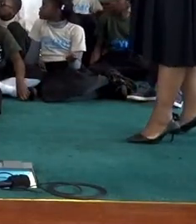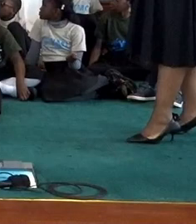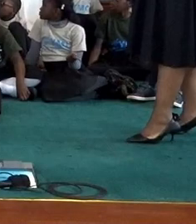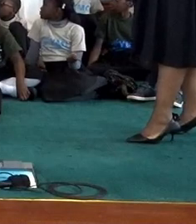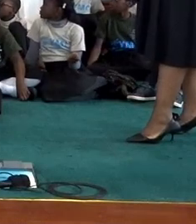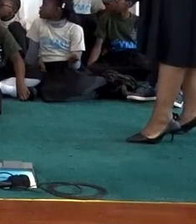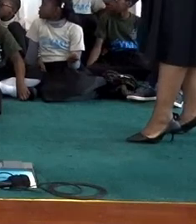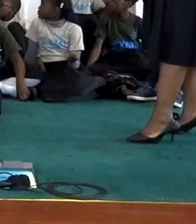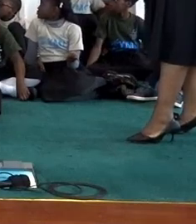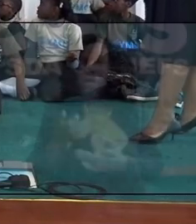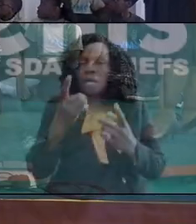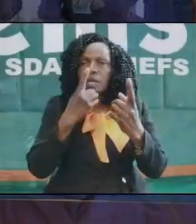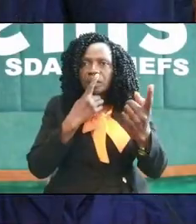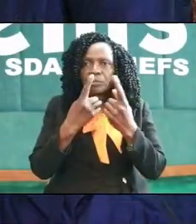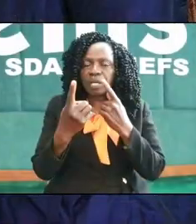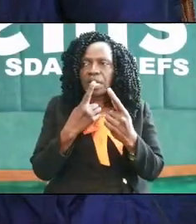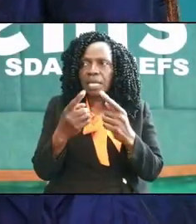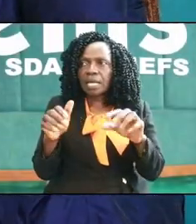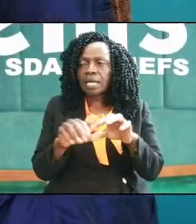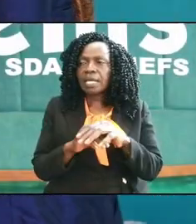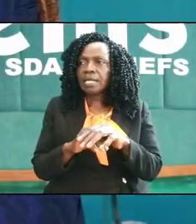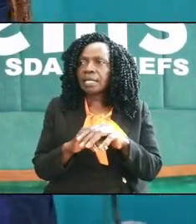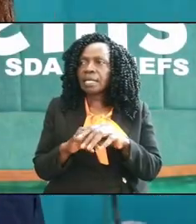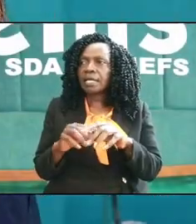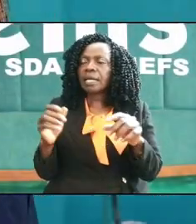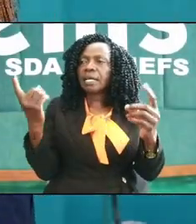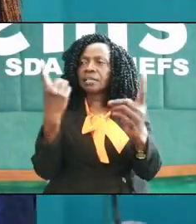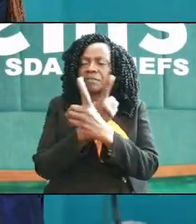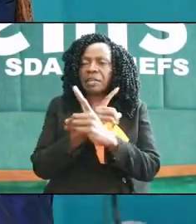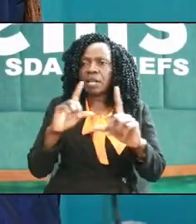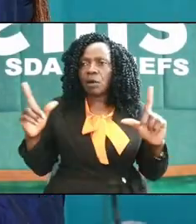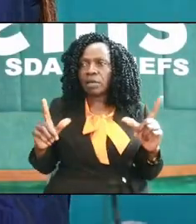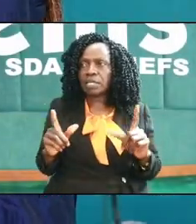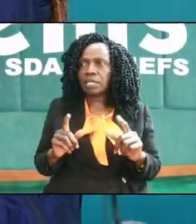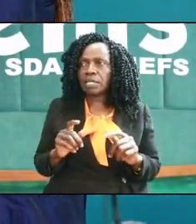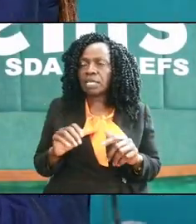Speaking in tongues is a spiritual gift. It's a spiritual gift. Uh-huh.